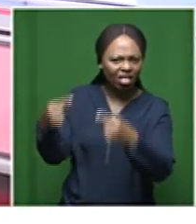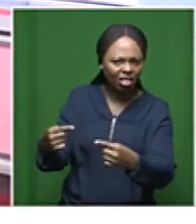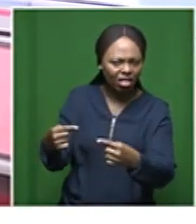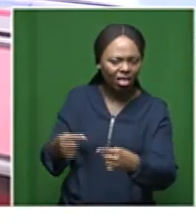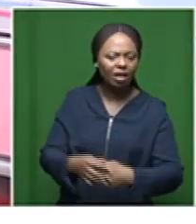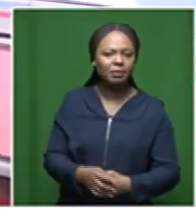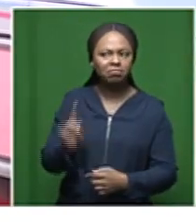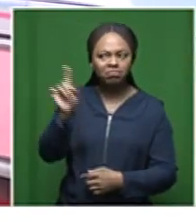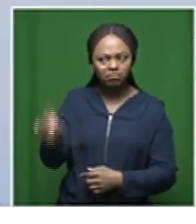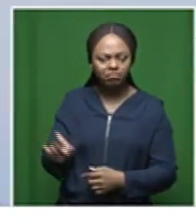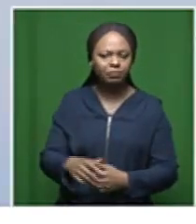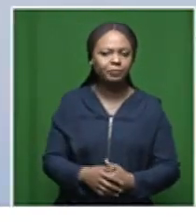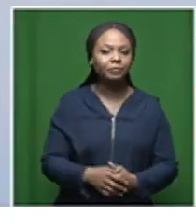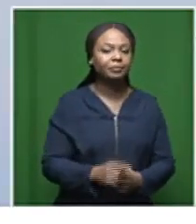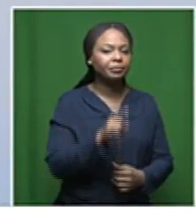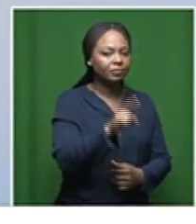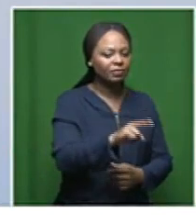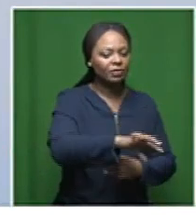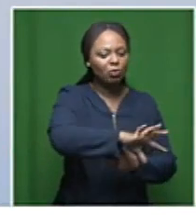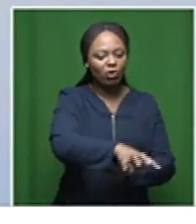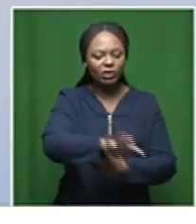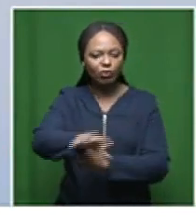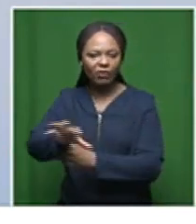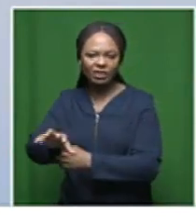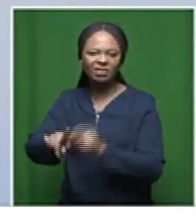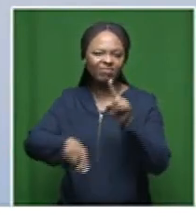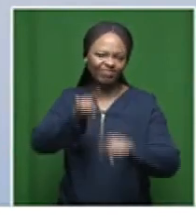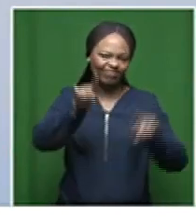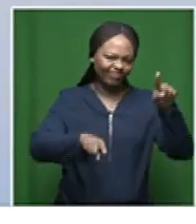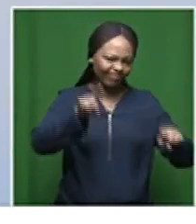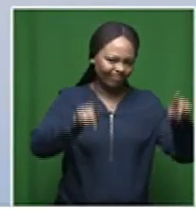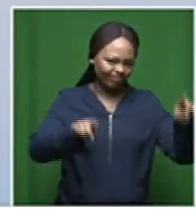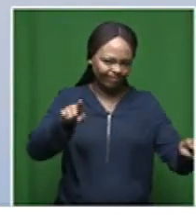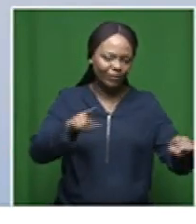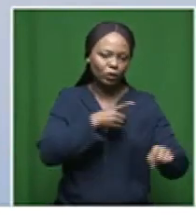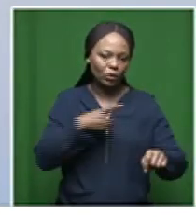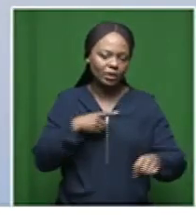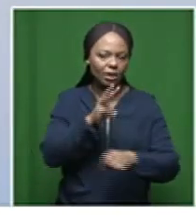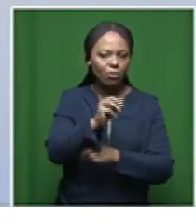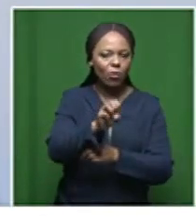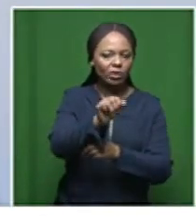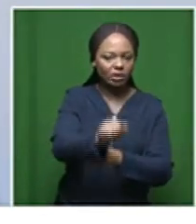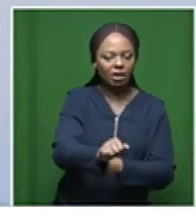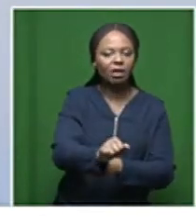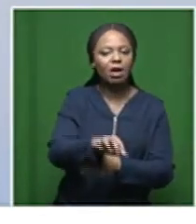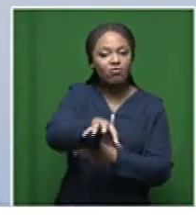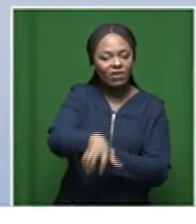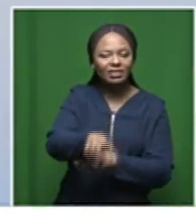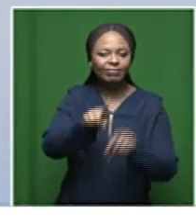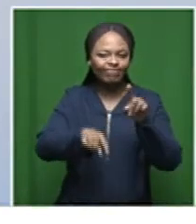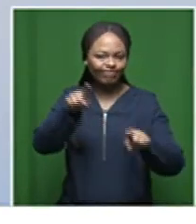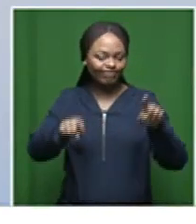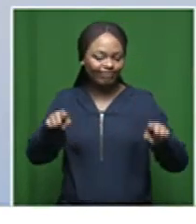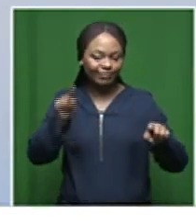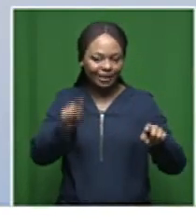Well, the provinces differ, as you rightfully said, Dr. Musa. Unfortunately, the provinces differ, and this has